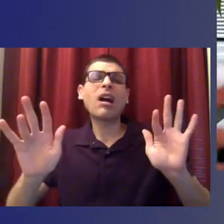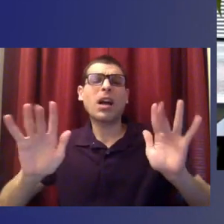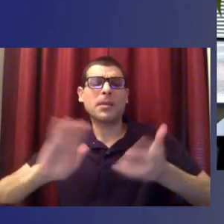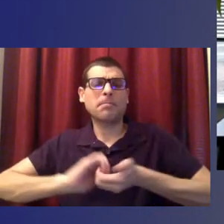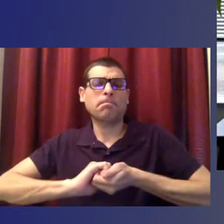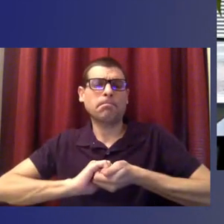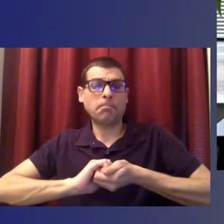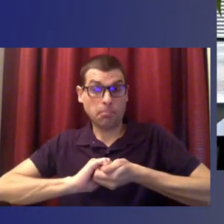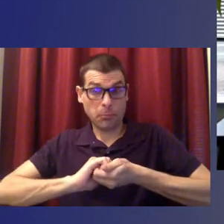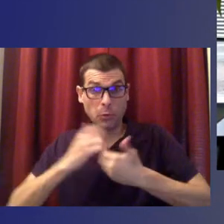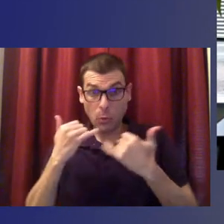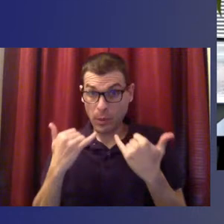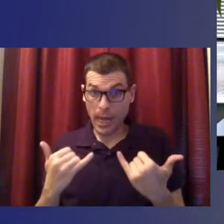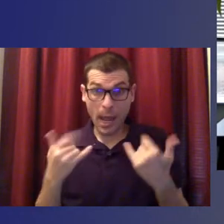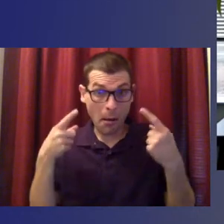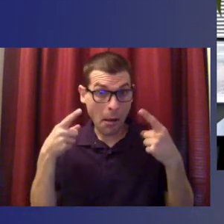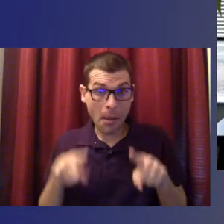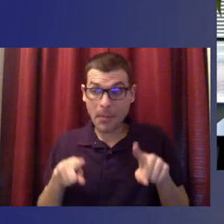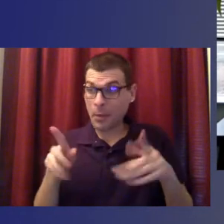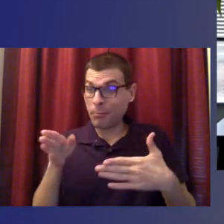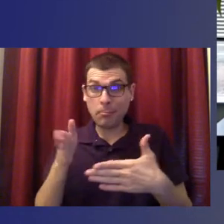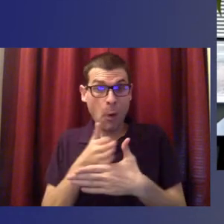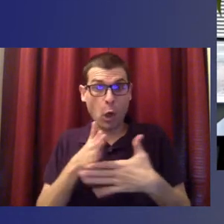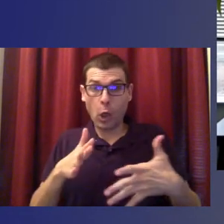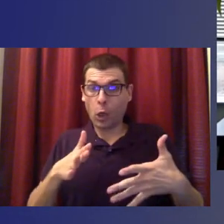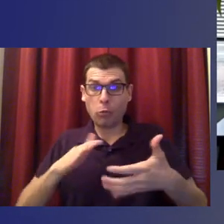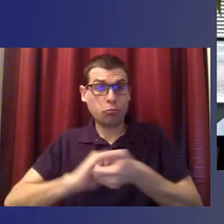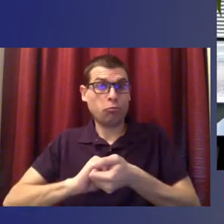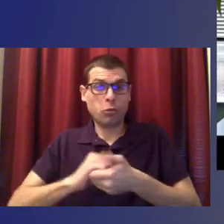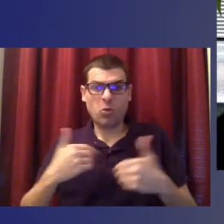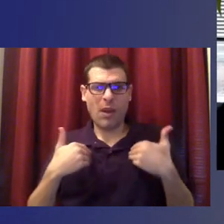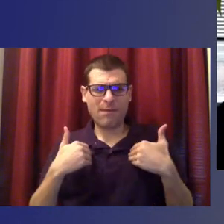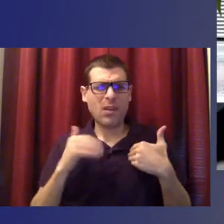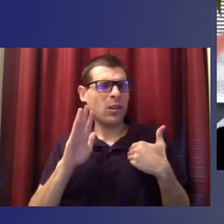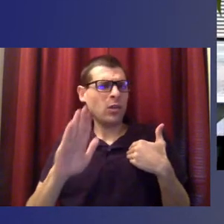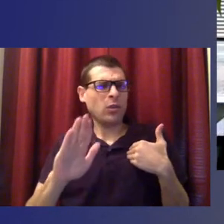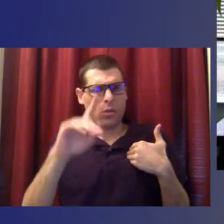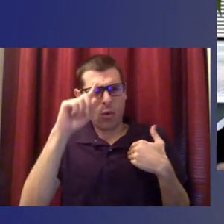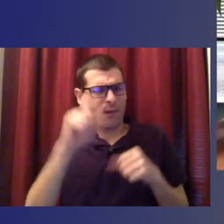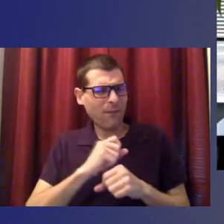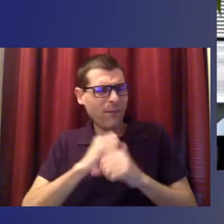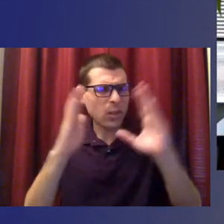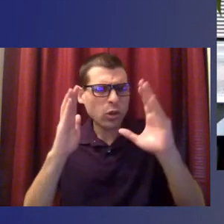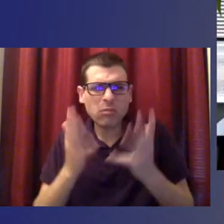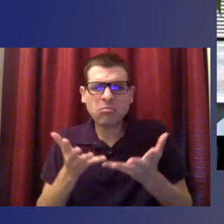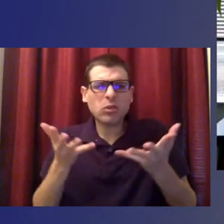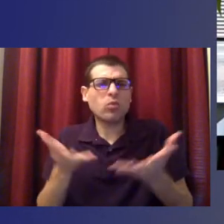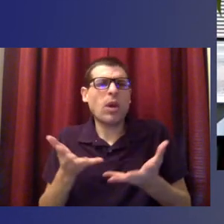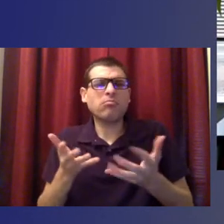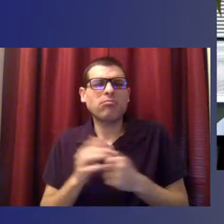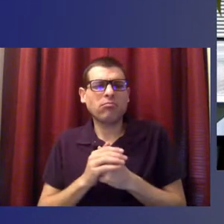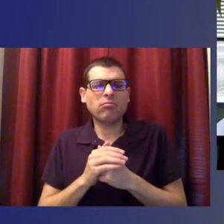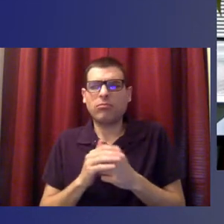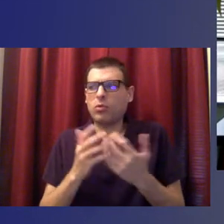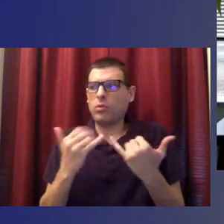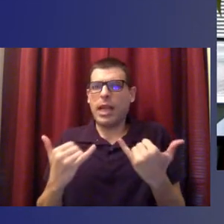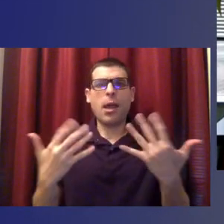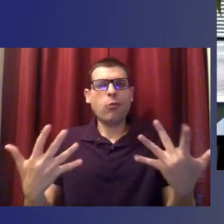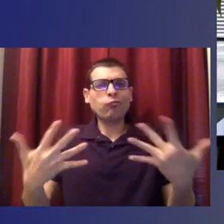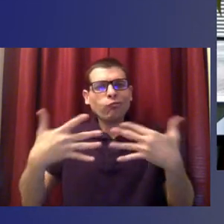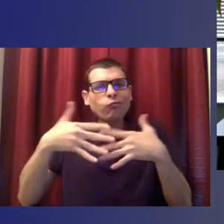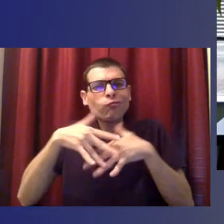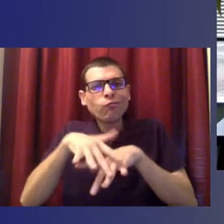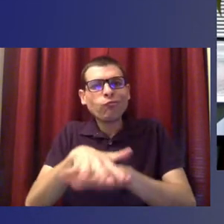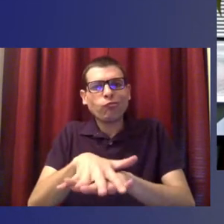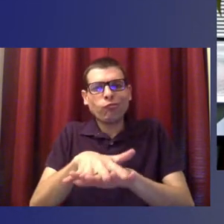planning and your visioning for the future about the sort of that collective whole, that integration of different stakeholders